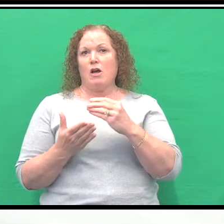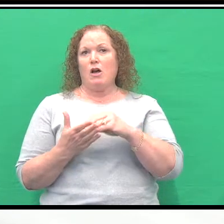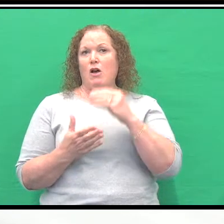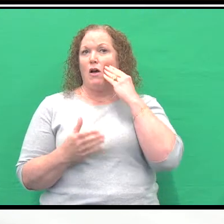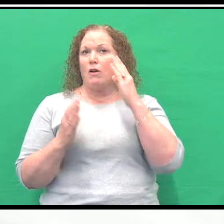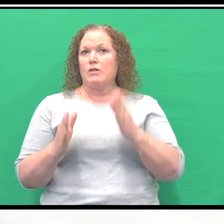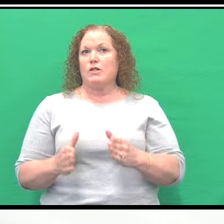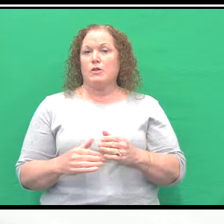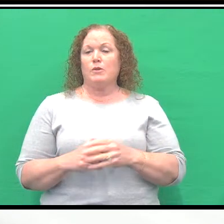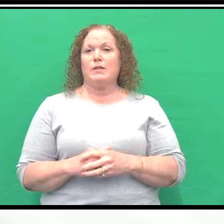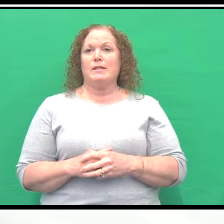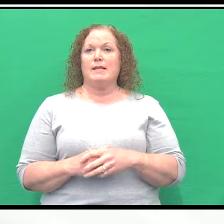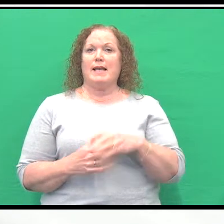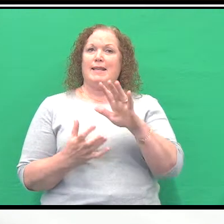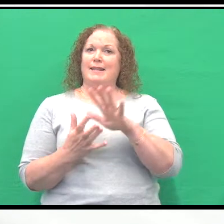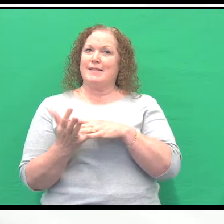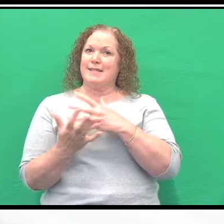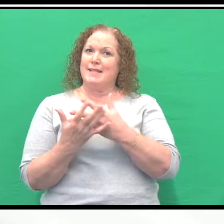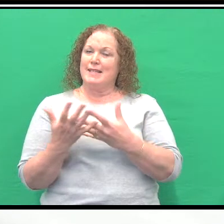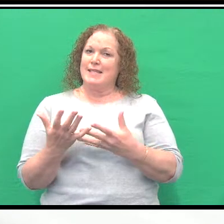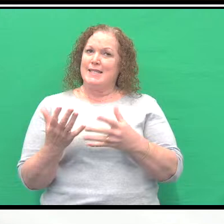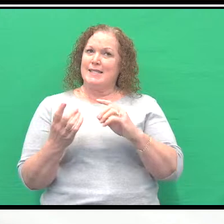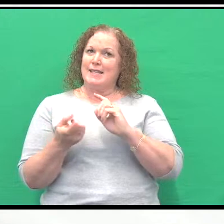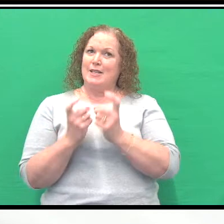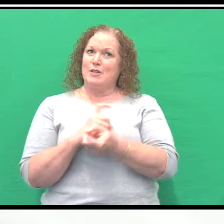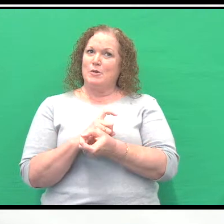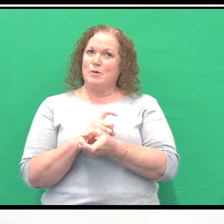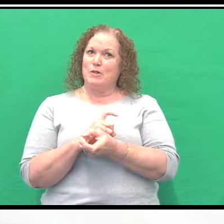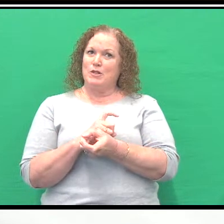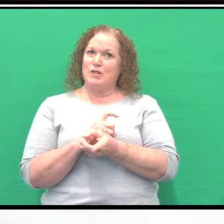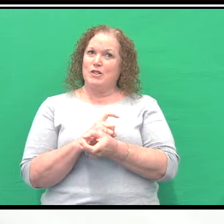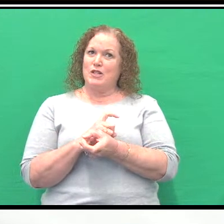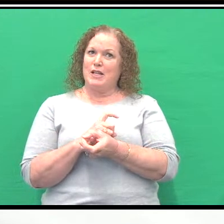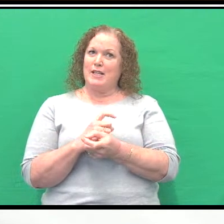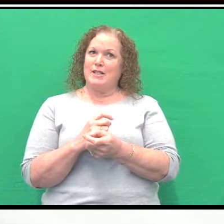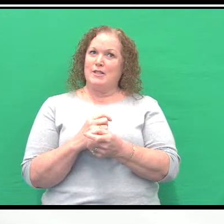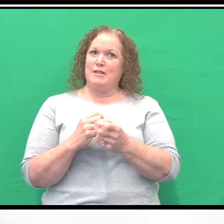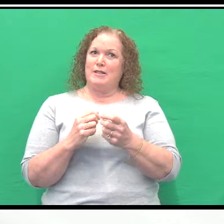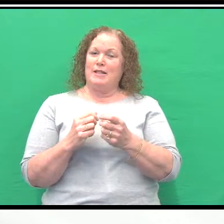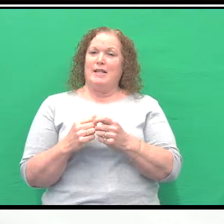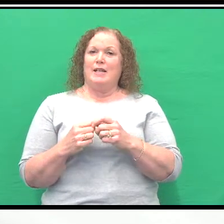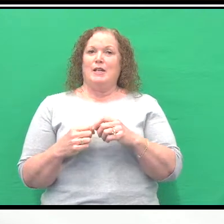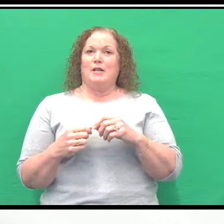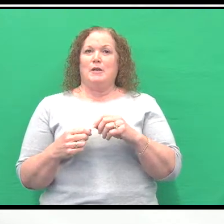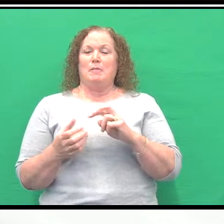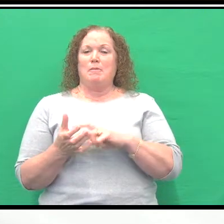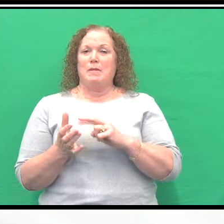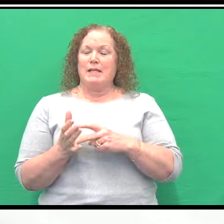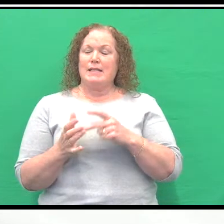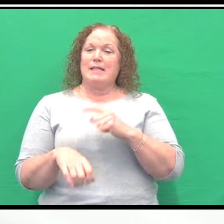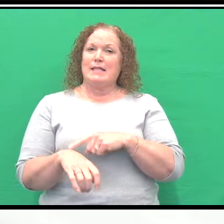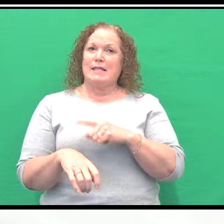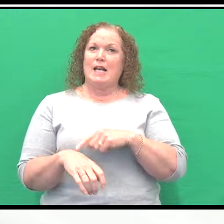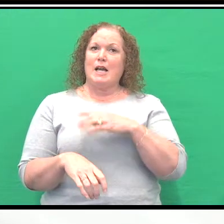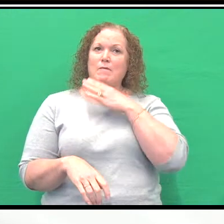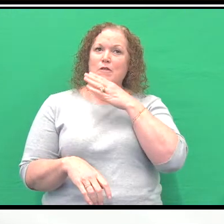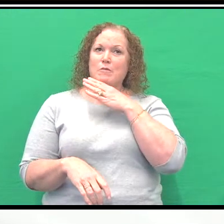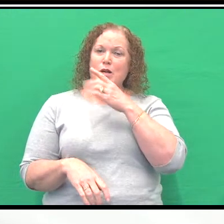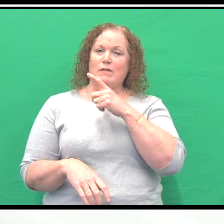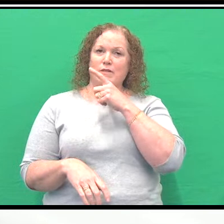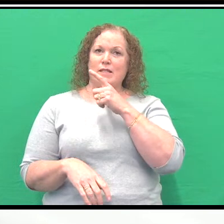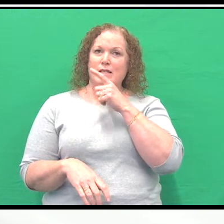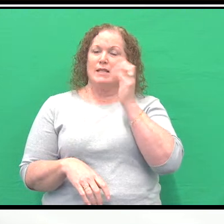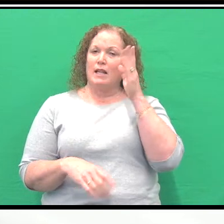back, especially for middle and high school, so it would definitely impact times for breakfast and lunch, but nothing that our nutrition services